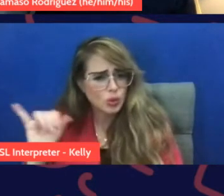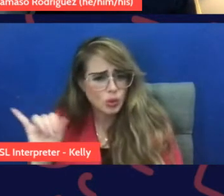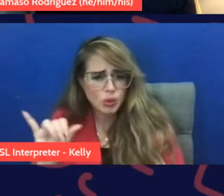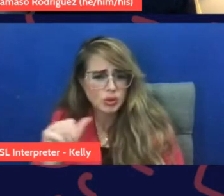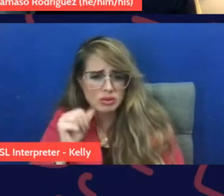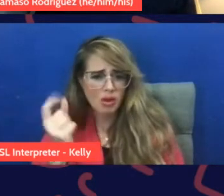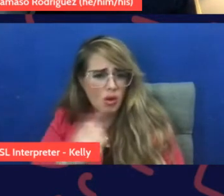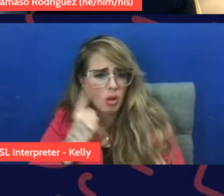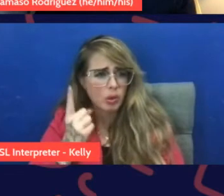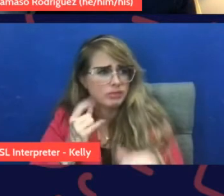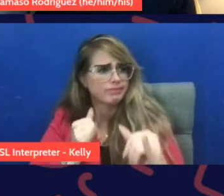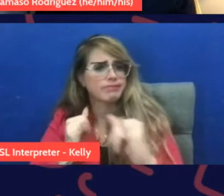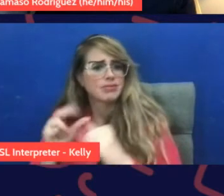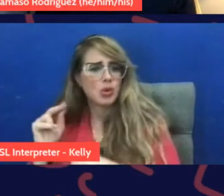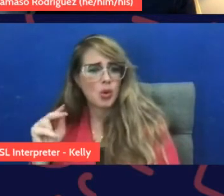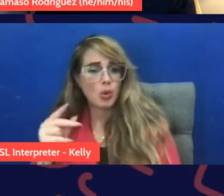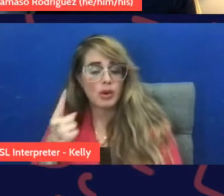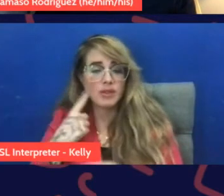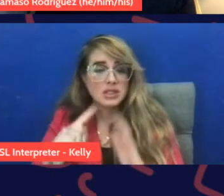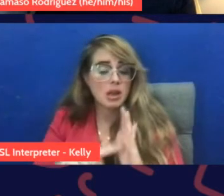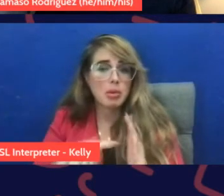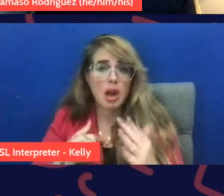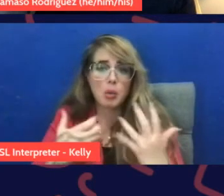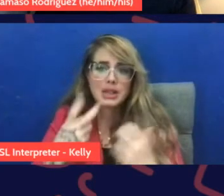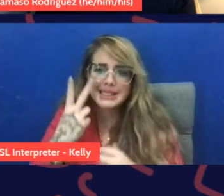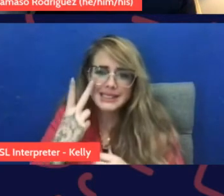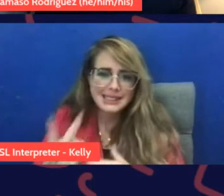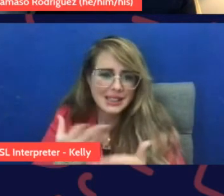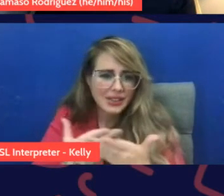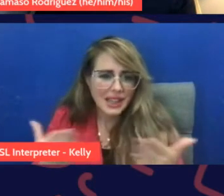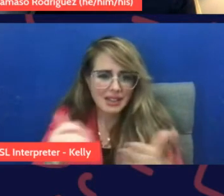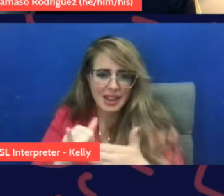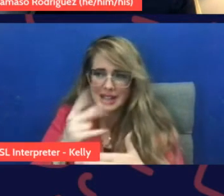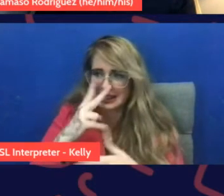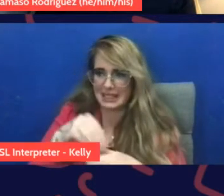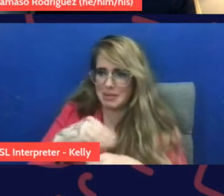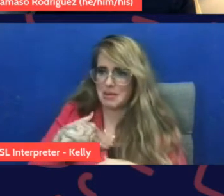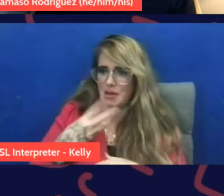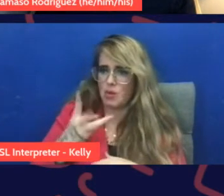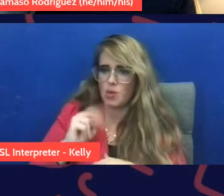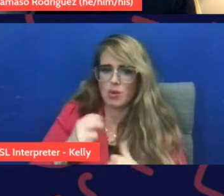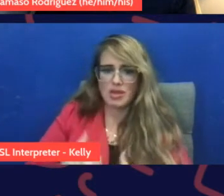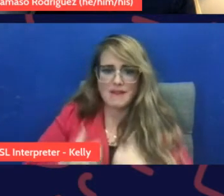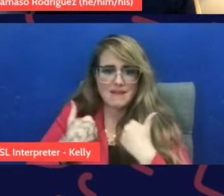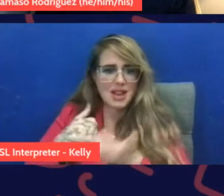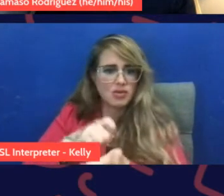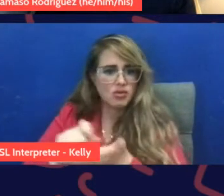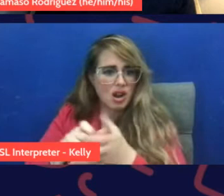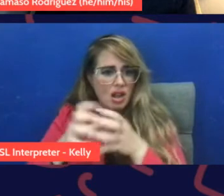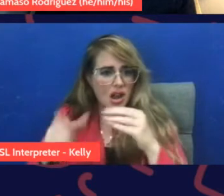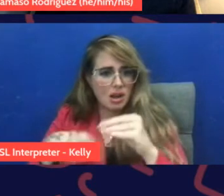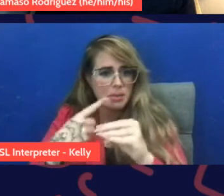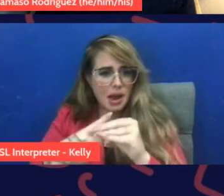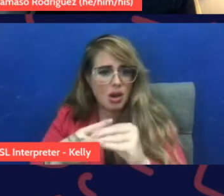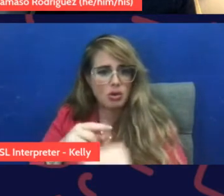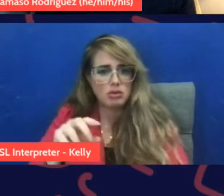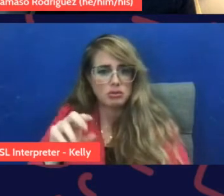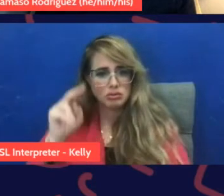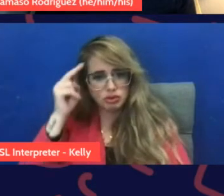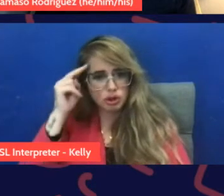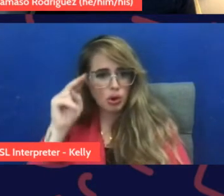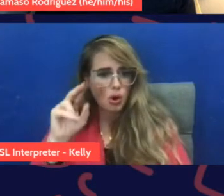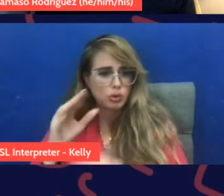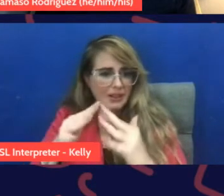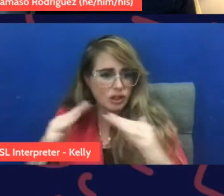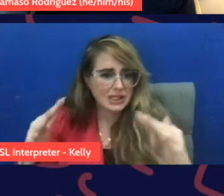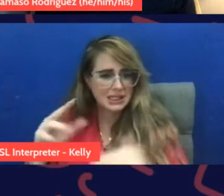For example, just what I crave to see are things that I see in my own life. Like, I write a lot about my neurodiversity. You know, I write a lot